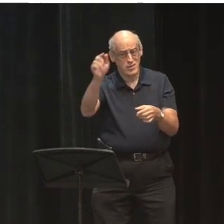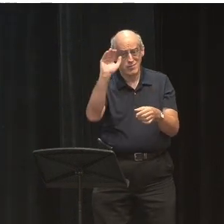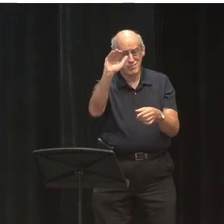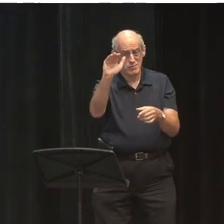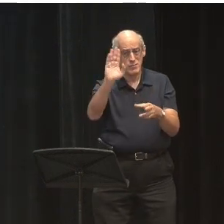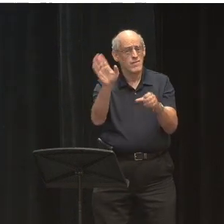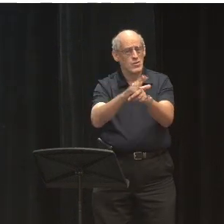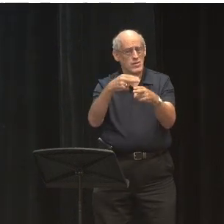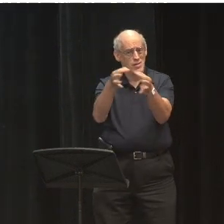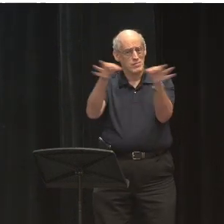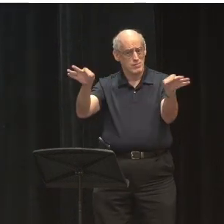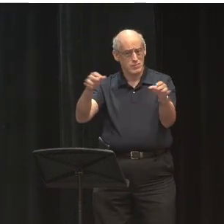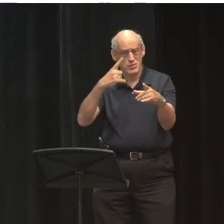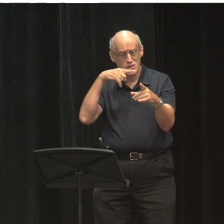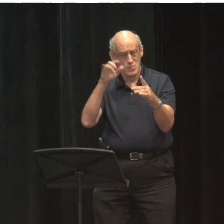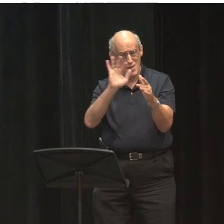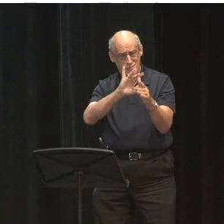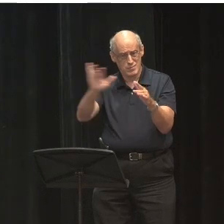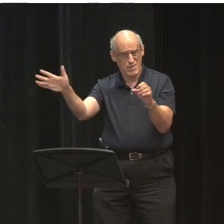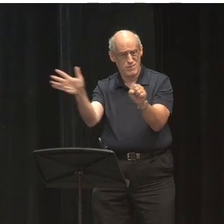so that we can get you online?